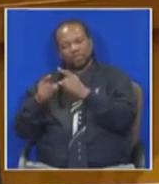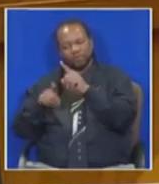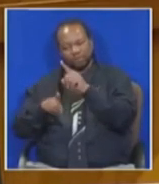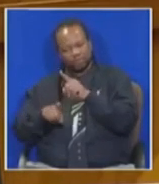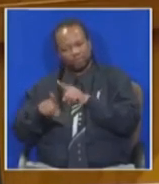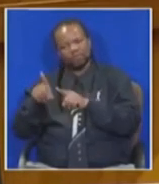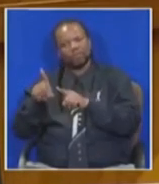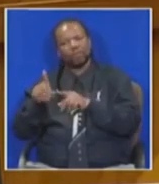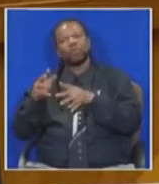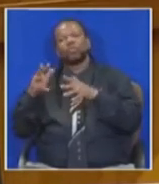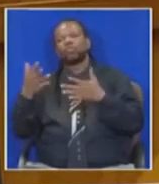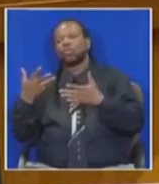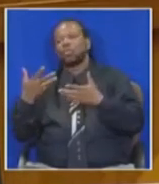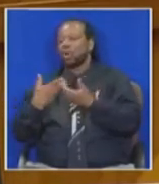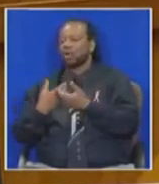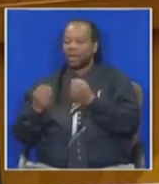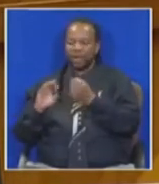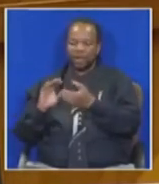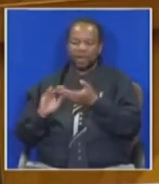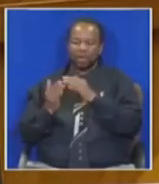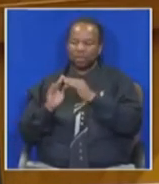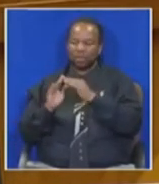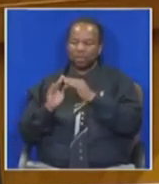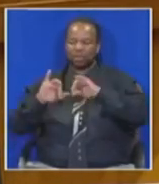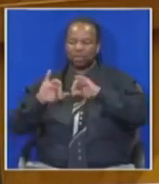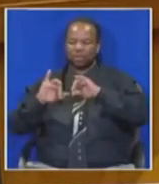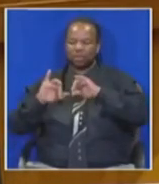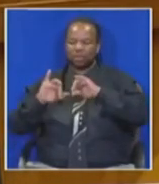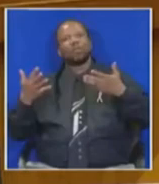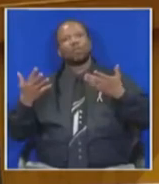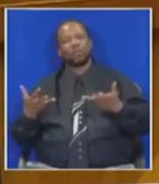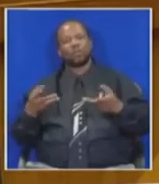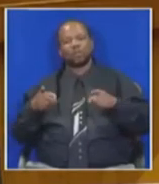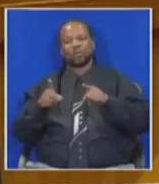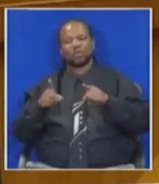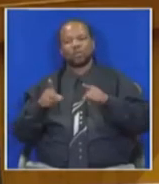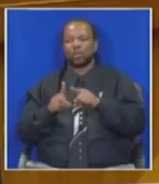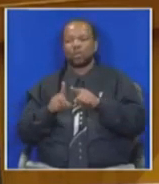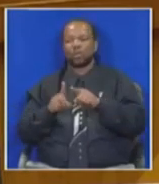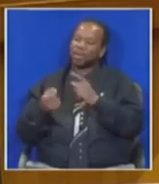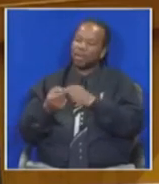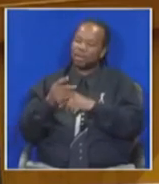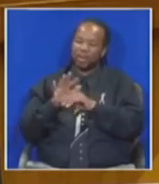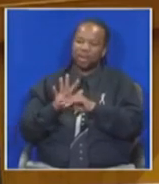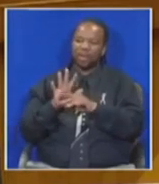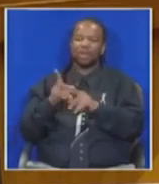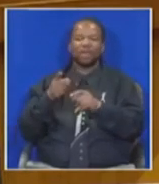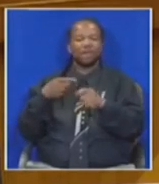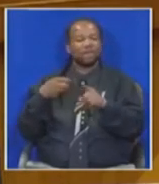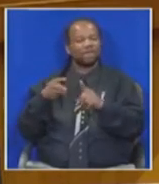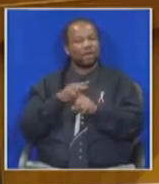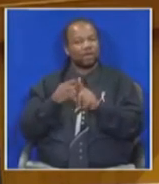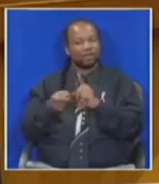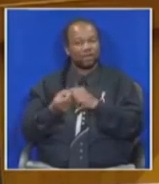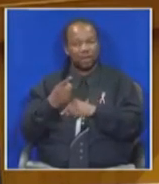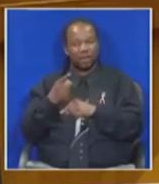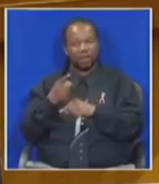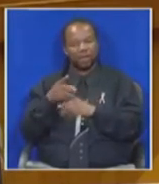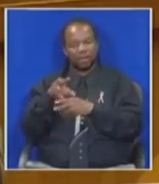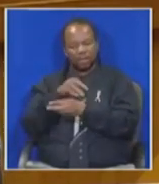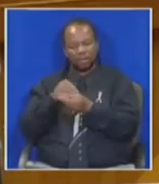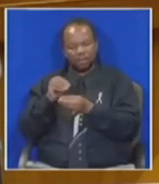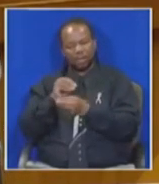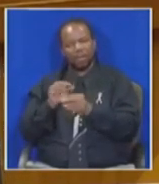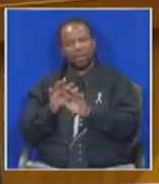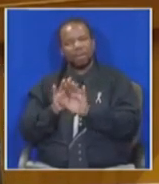our damaged social fabric, which gives fertile context for domestic and interpersonal violence, rather than